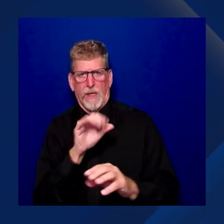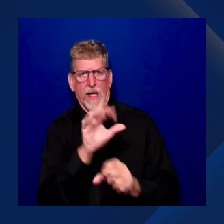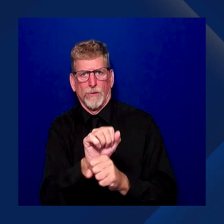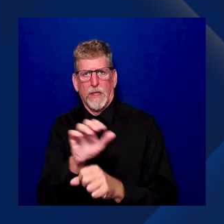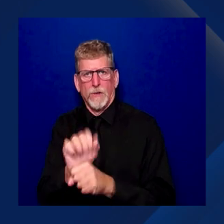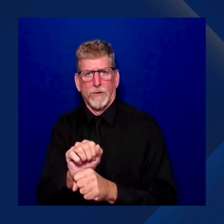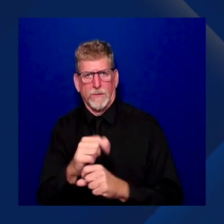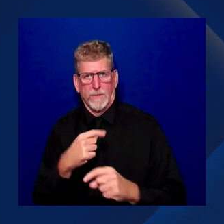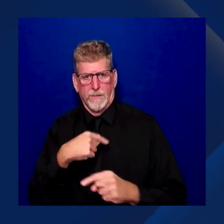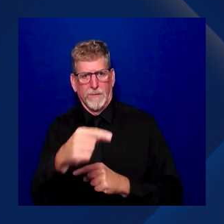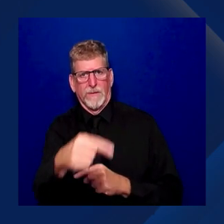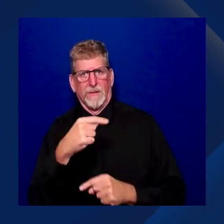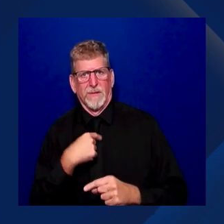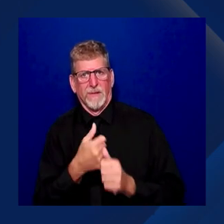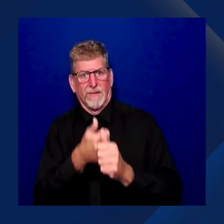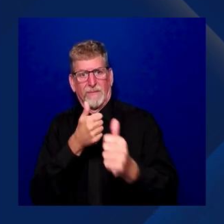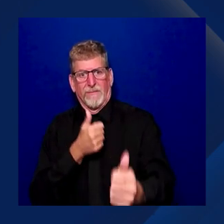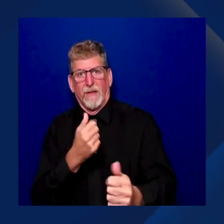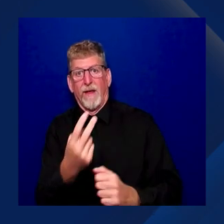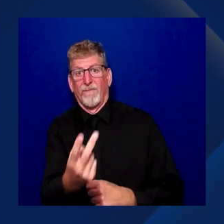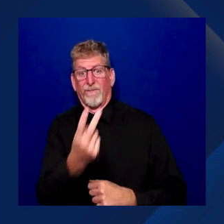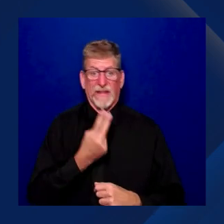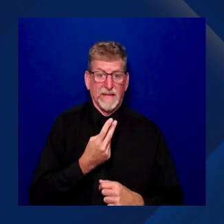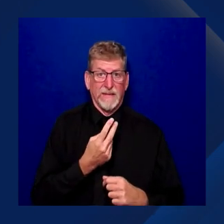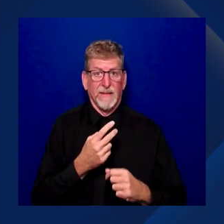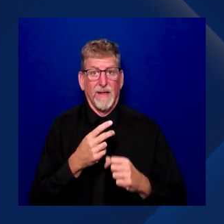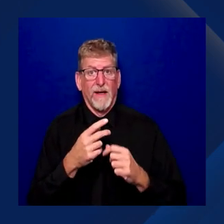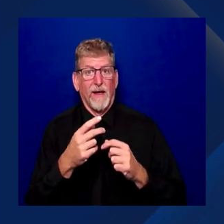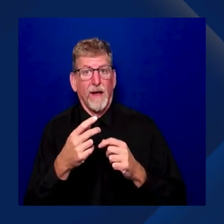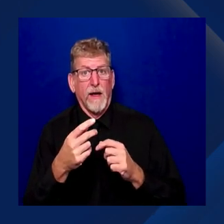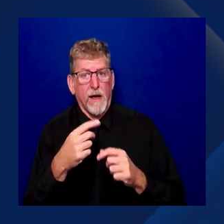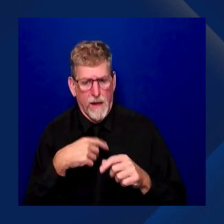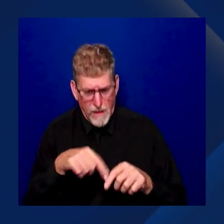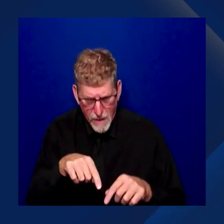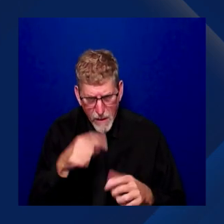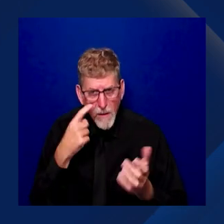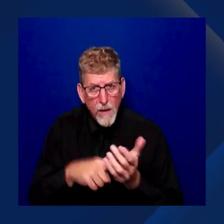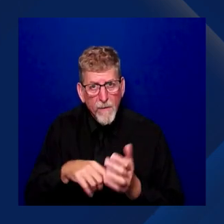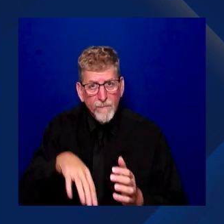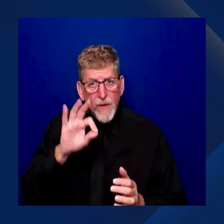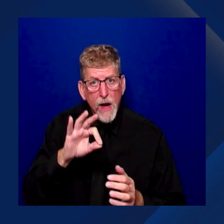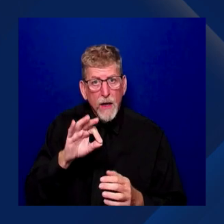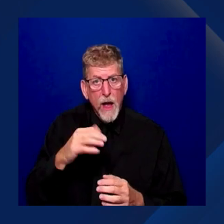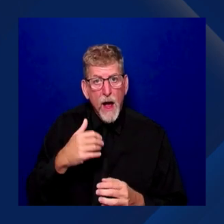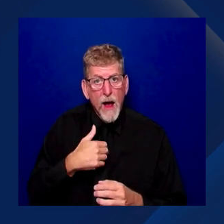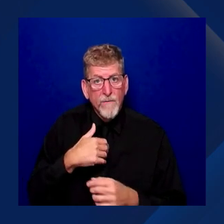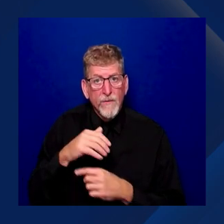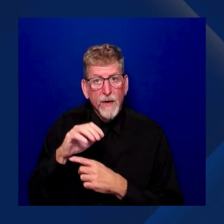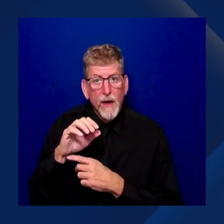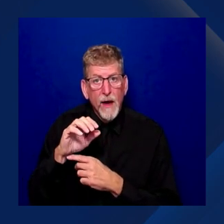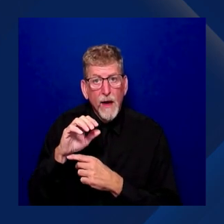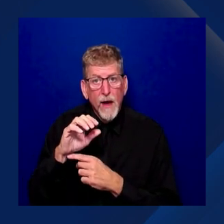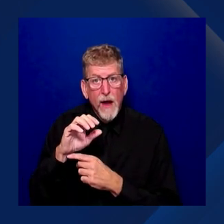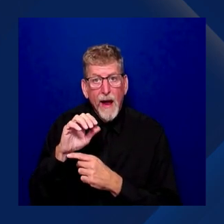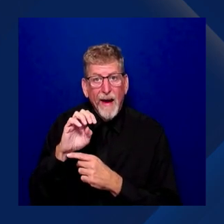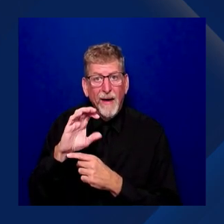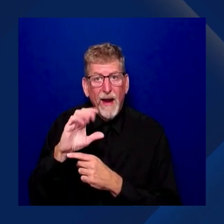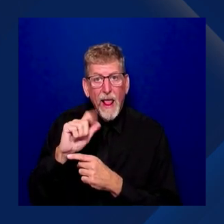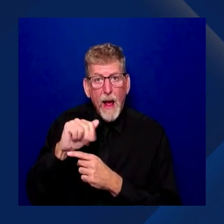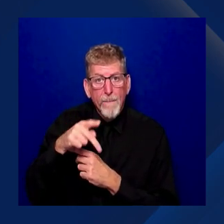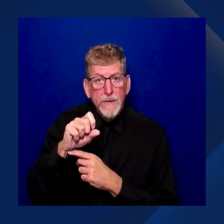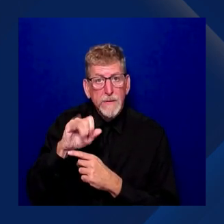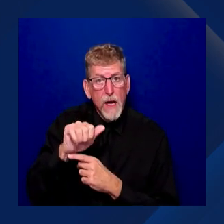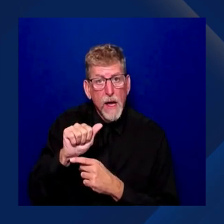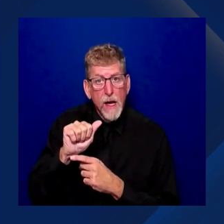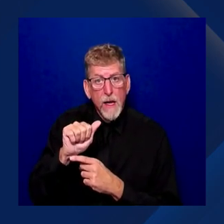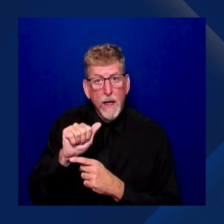you that we also see better blood pressure control for our moms that have hypertensive disorders of pregnancy. And during the pandemic, and